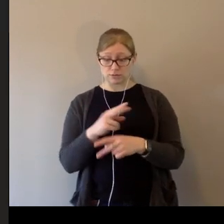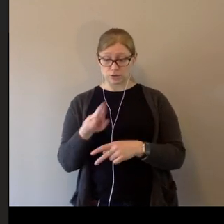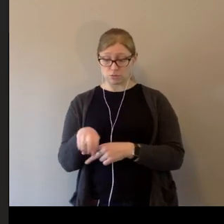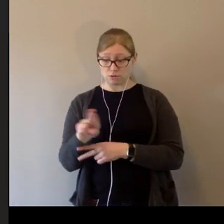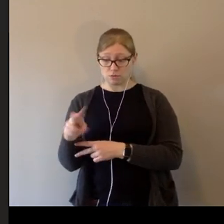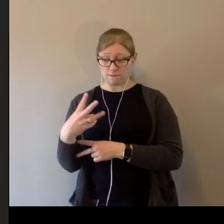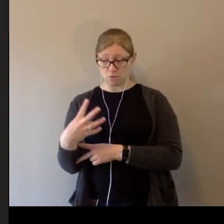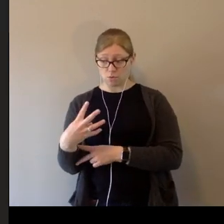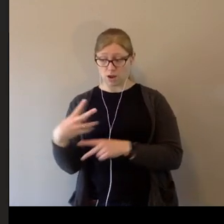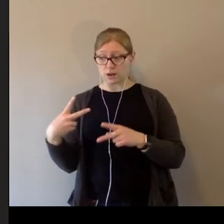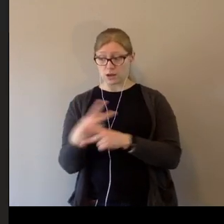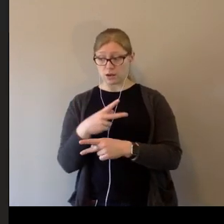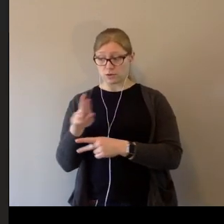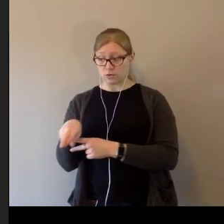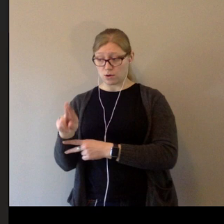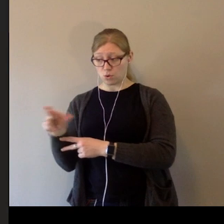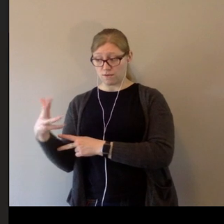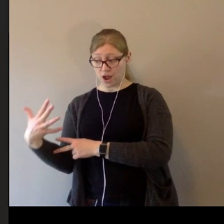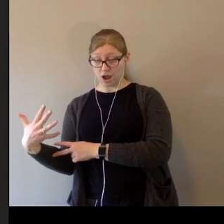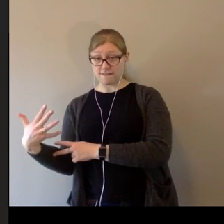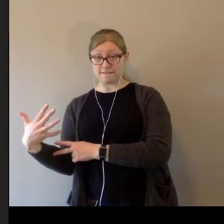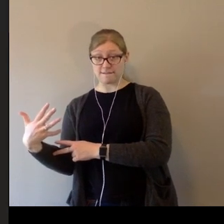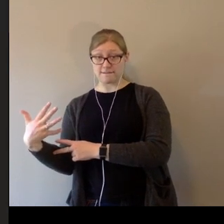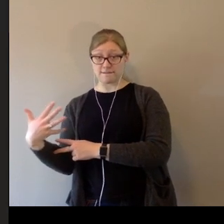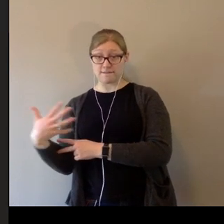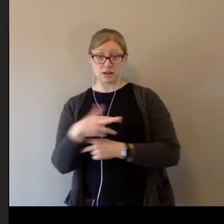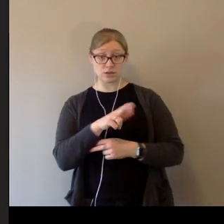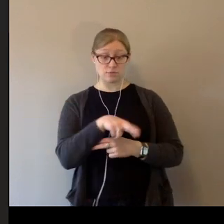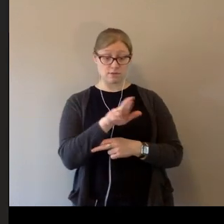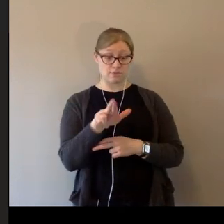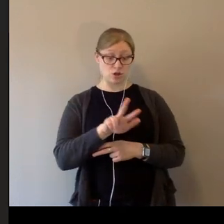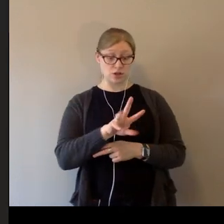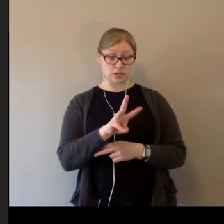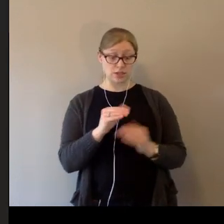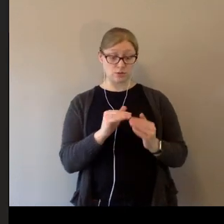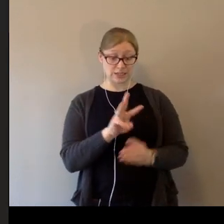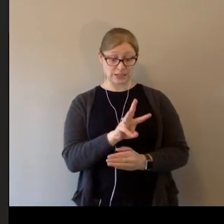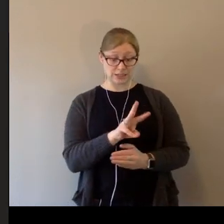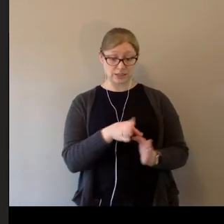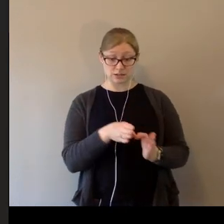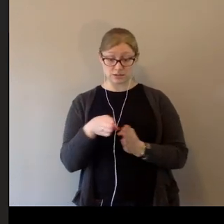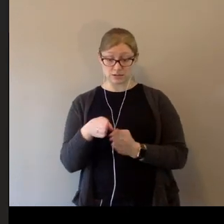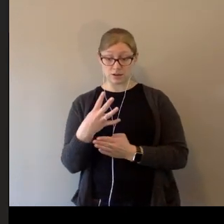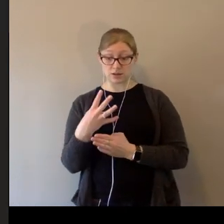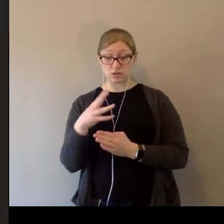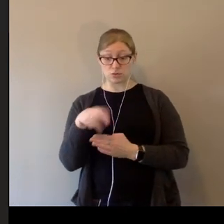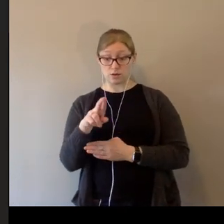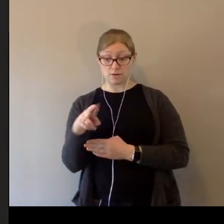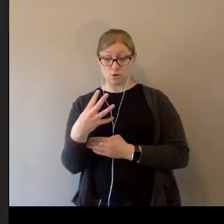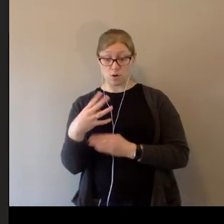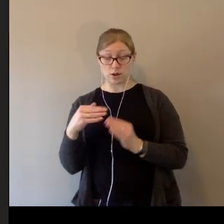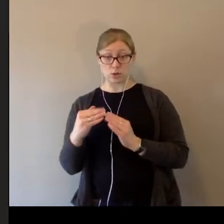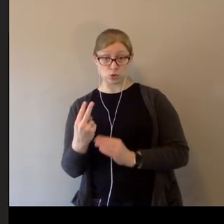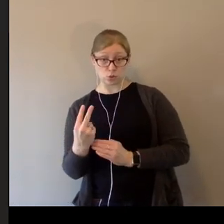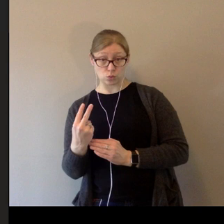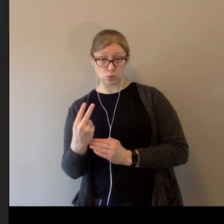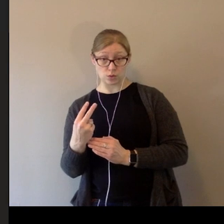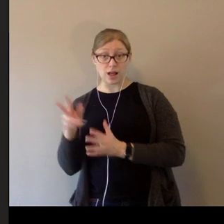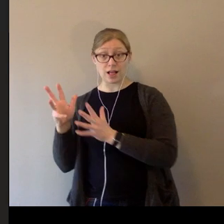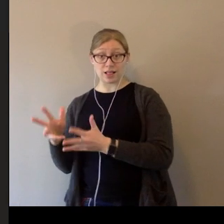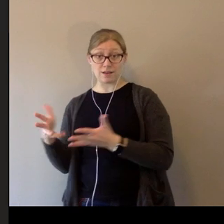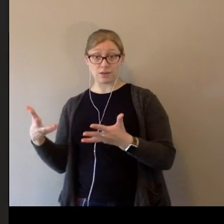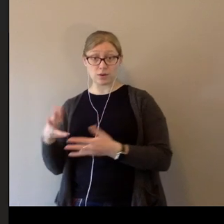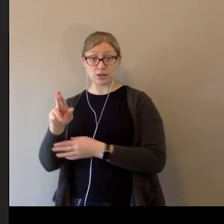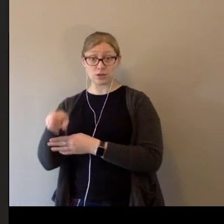4 times the square root of 5. And the square root of 36 is 6, square root of 4 is 2, and then I have the square root of 5 left over. So this